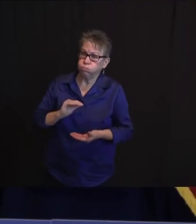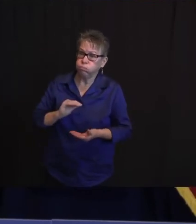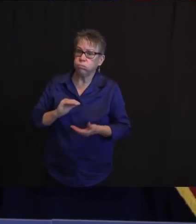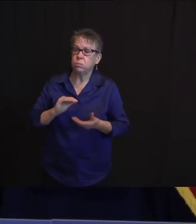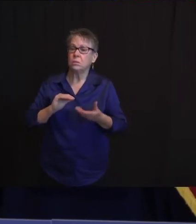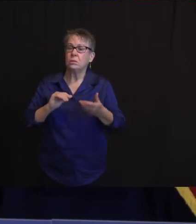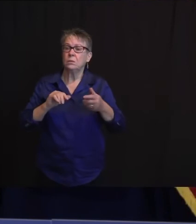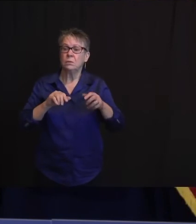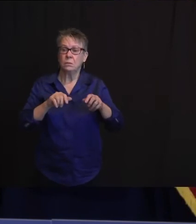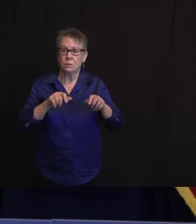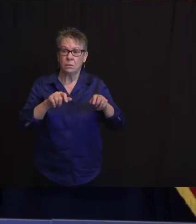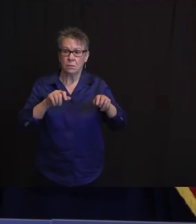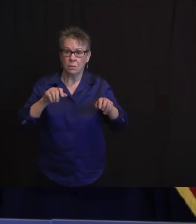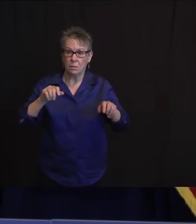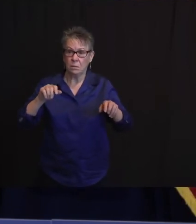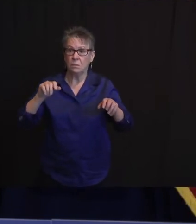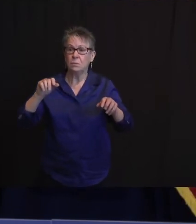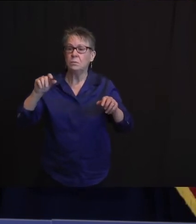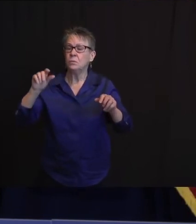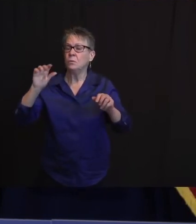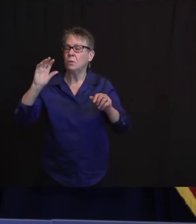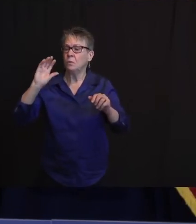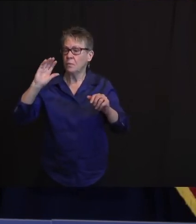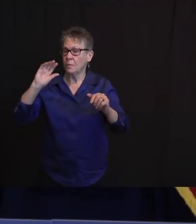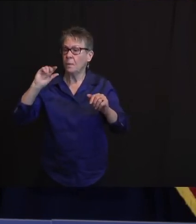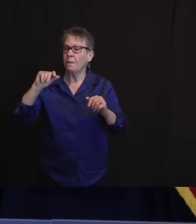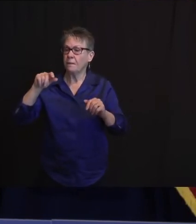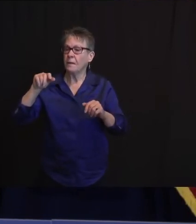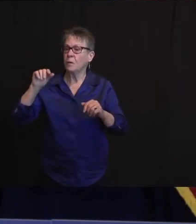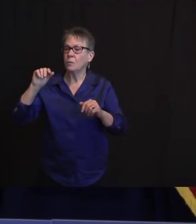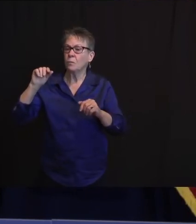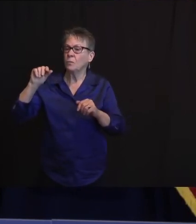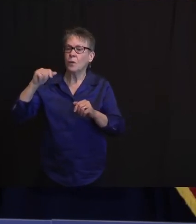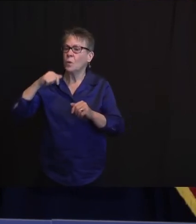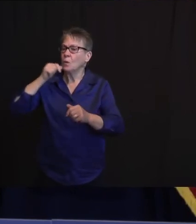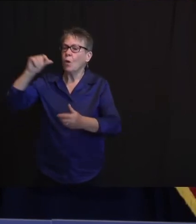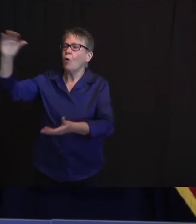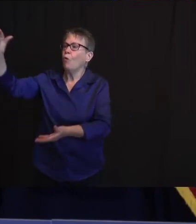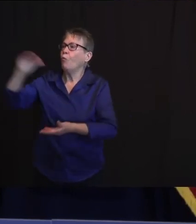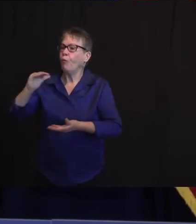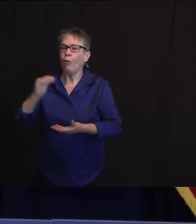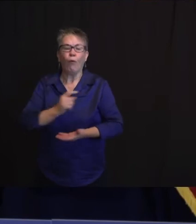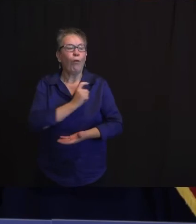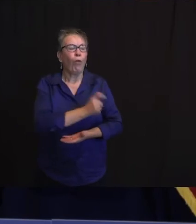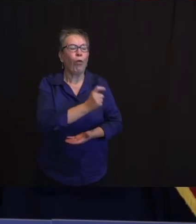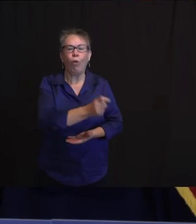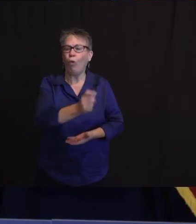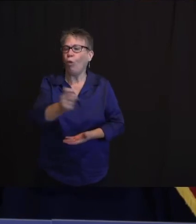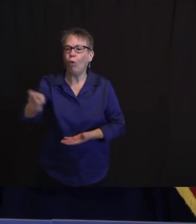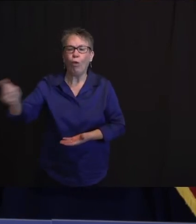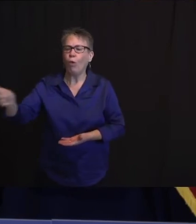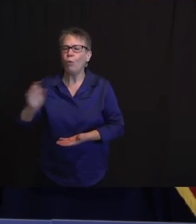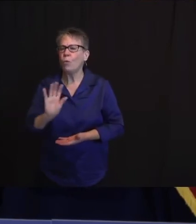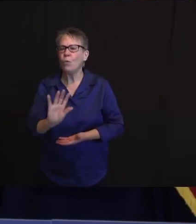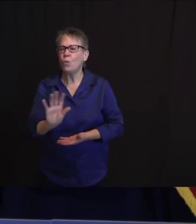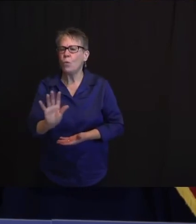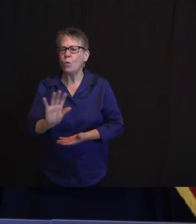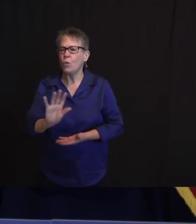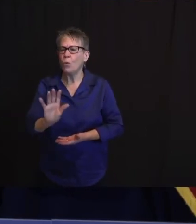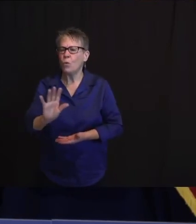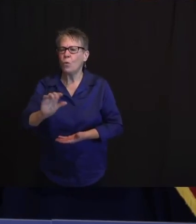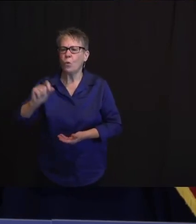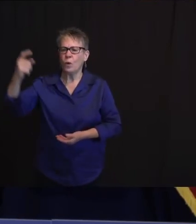the doses directly to the sites. So there is no stockpiling by the state. We do not have storage